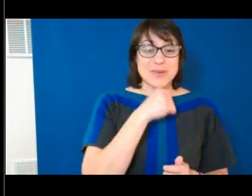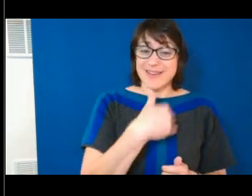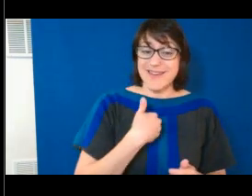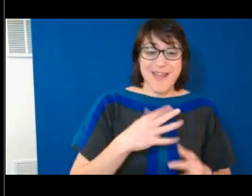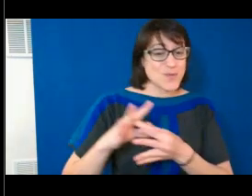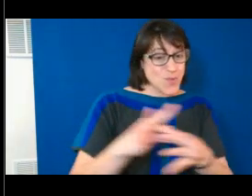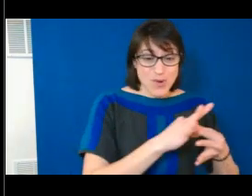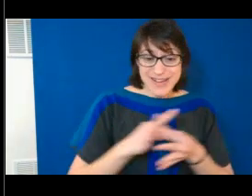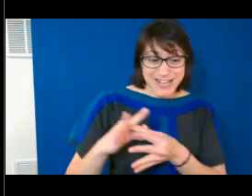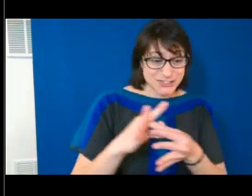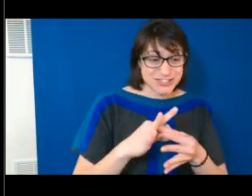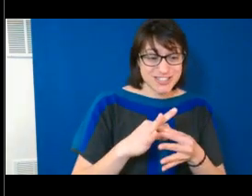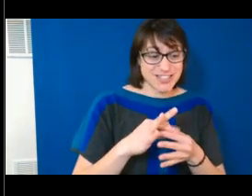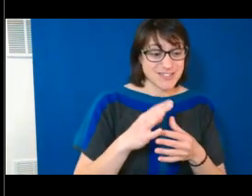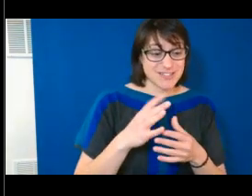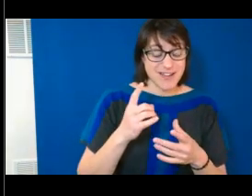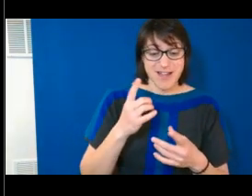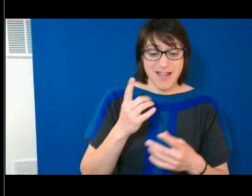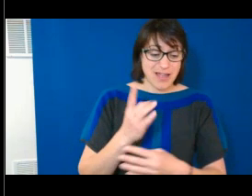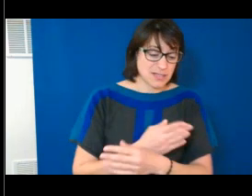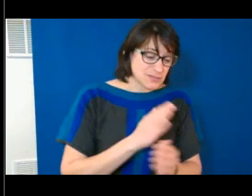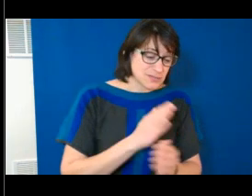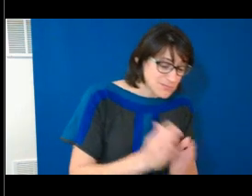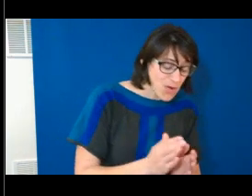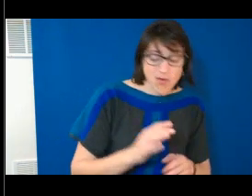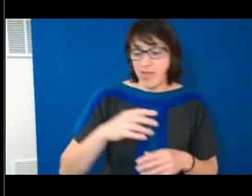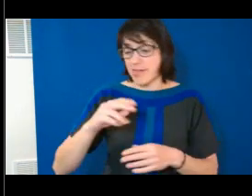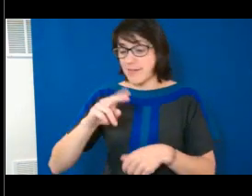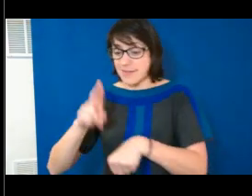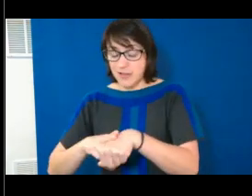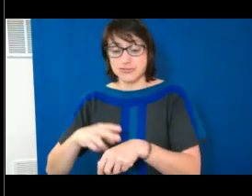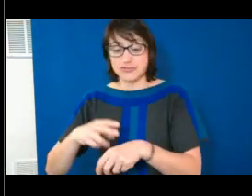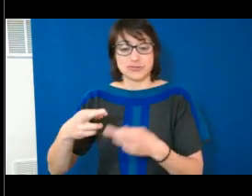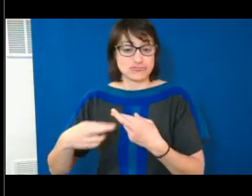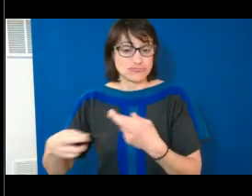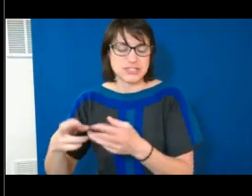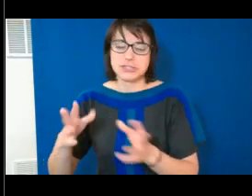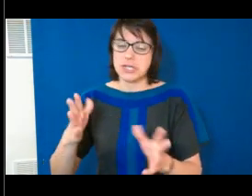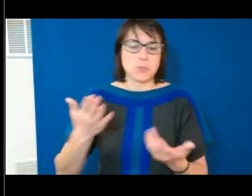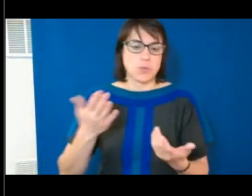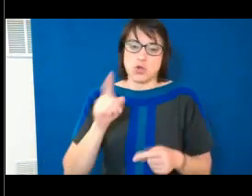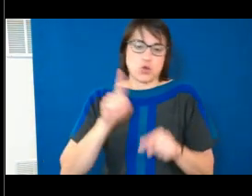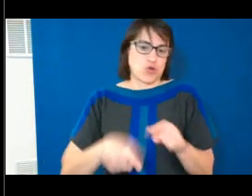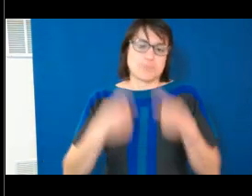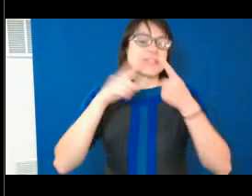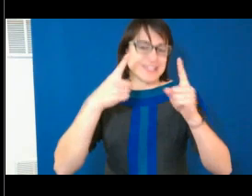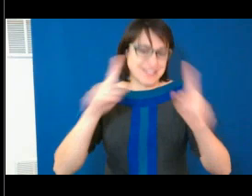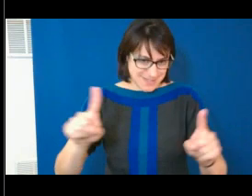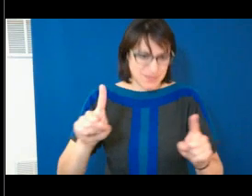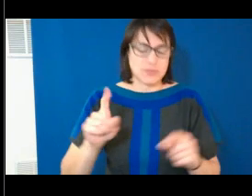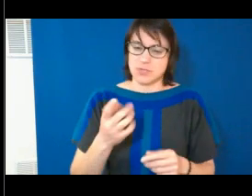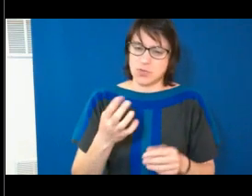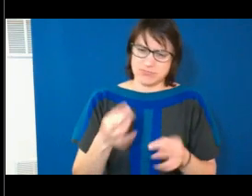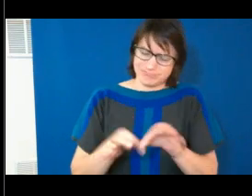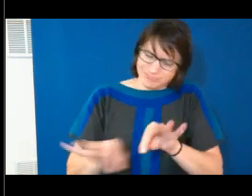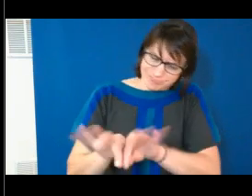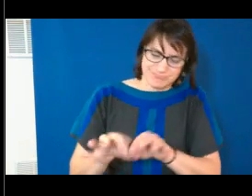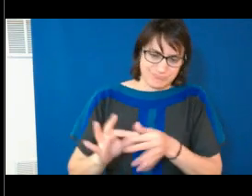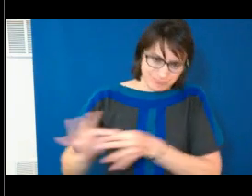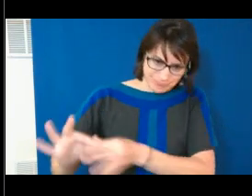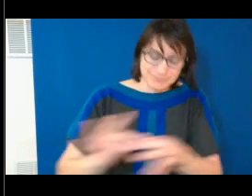different scales, whether regionally, nationally, or internationally. And as I mentioned before, BIL funding